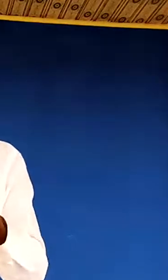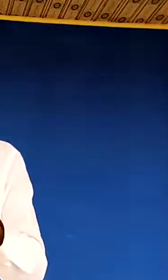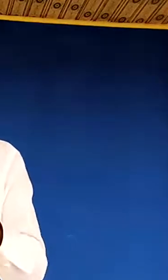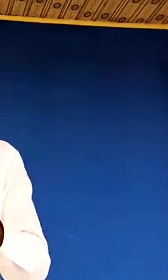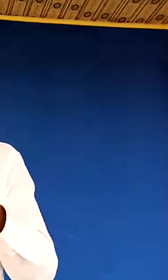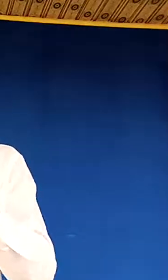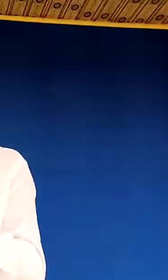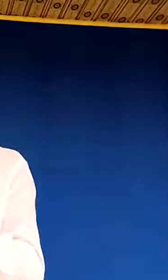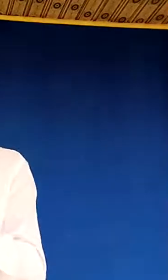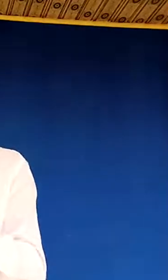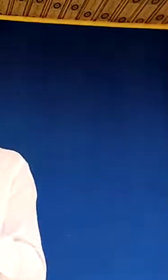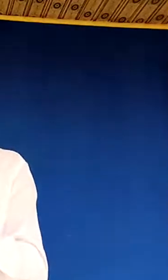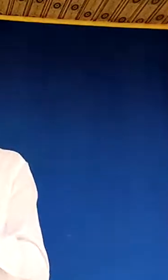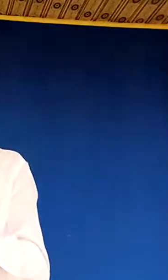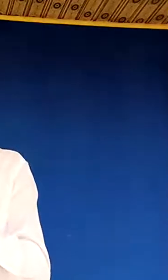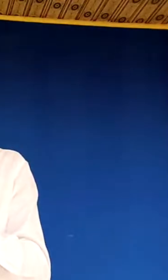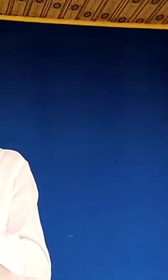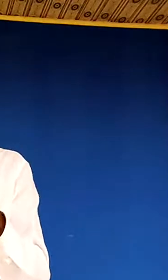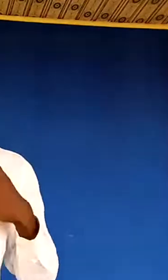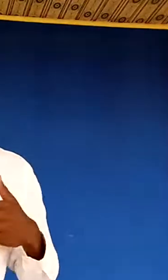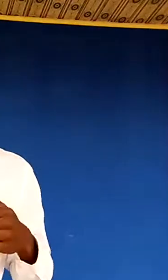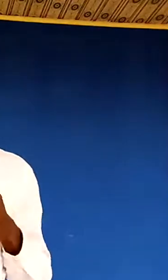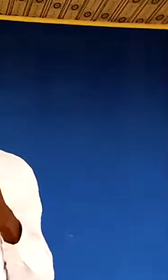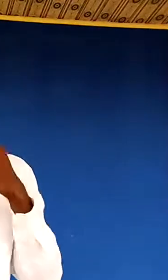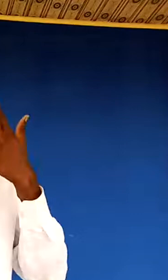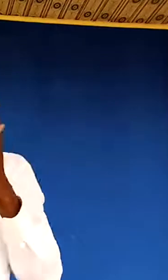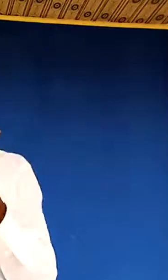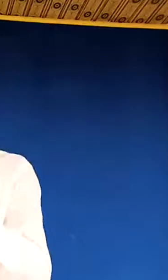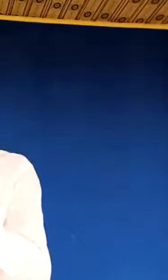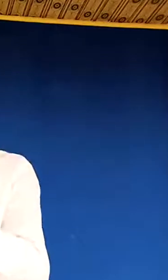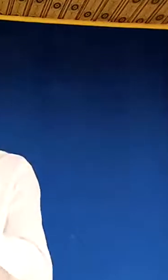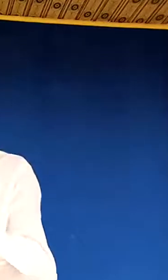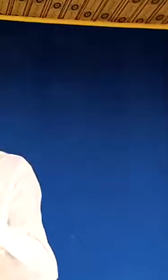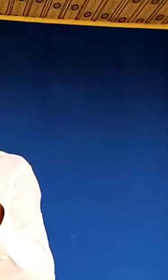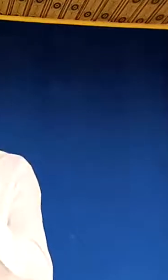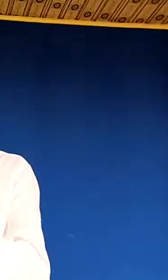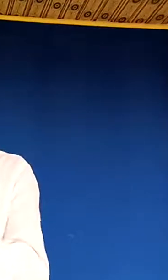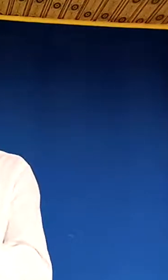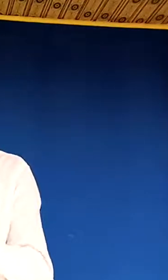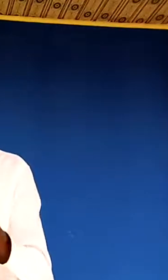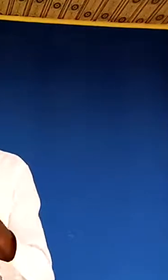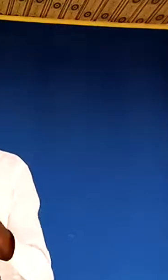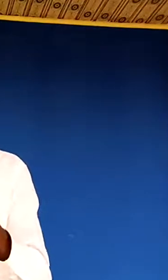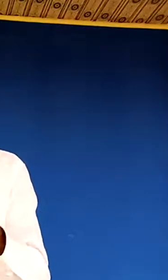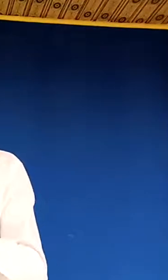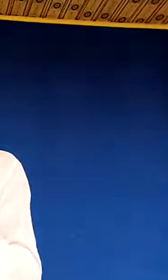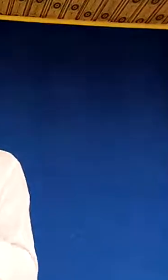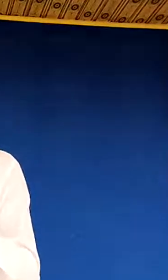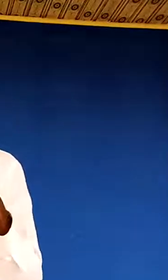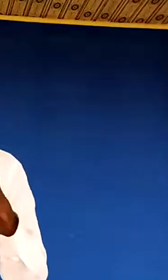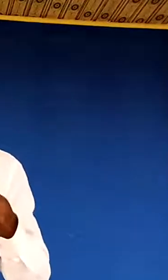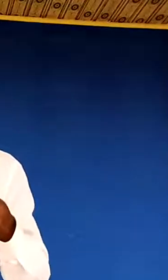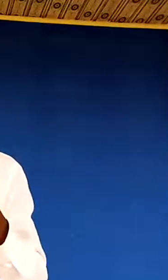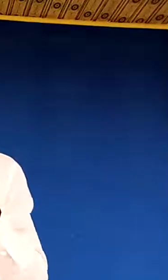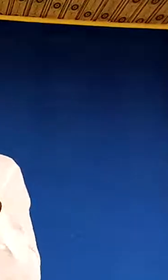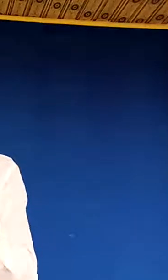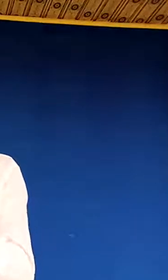and she had 10 years experience with the Lagos University Teaching Hospital as a gynecologist. She's